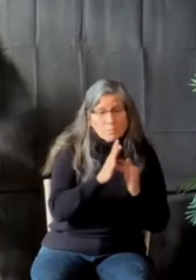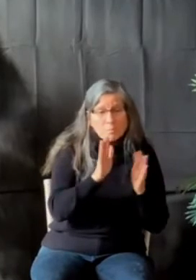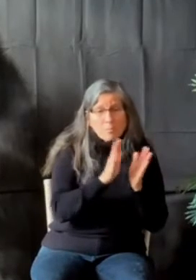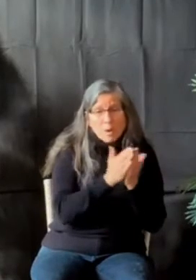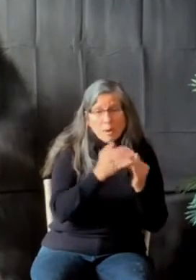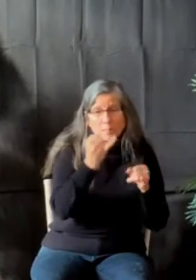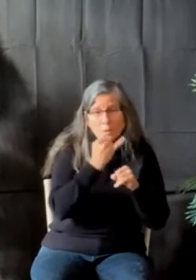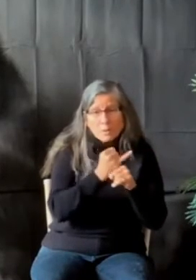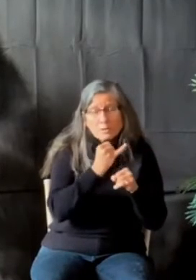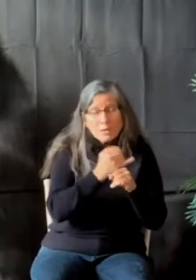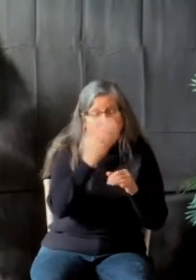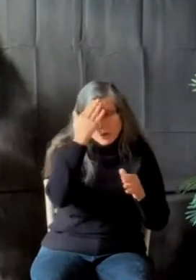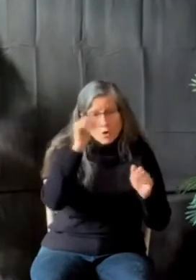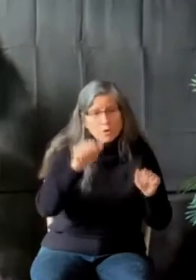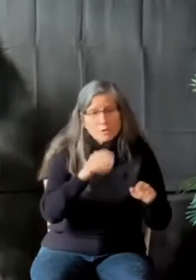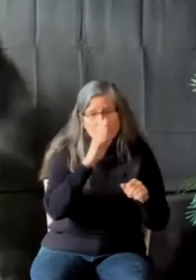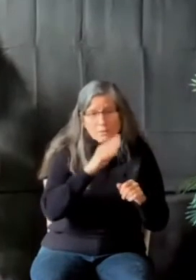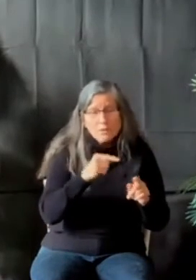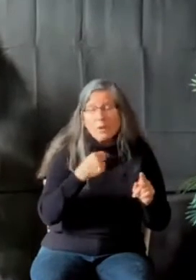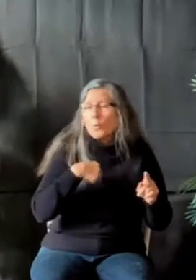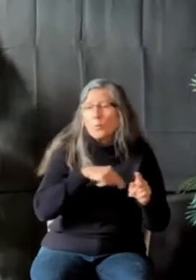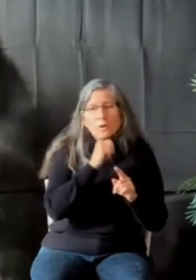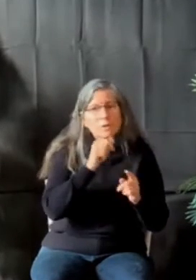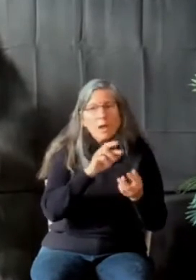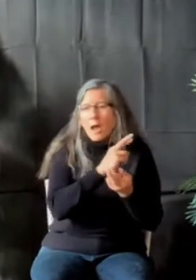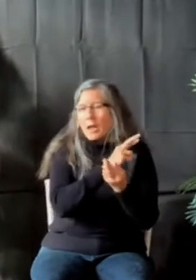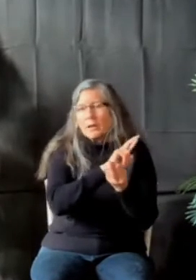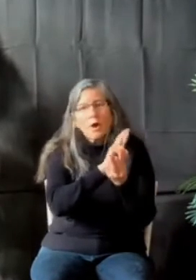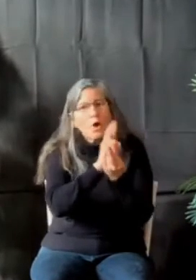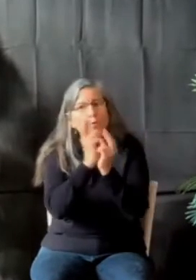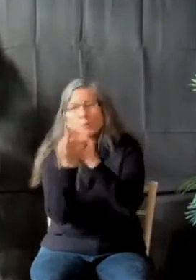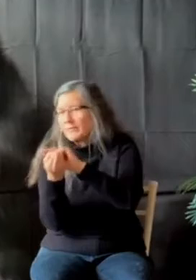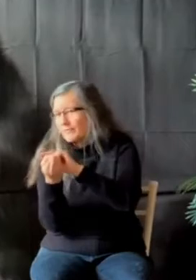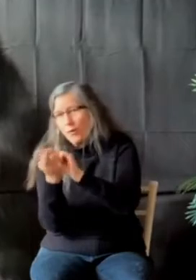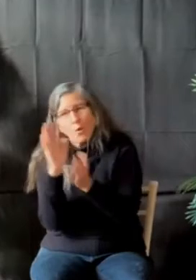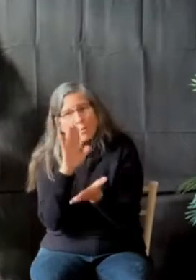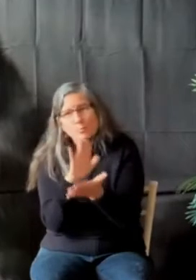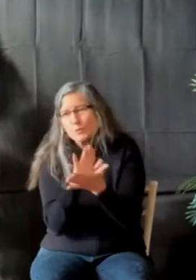R.A. Torrey wrote back and said, "We're not a reform school."